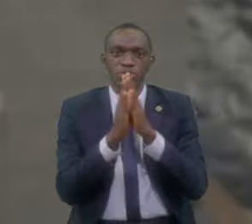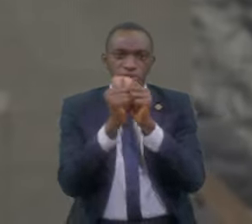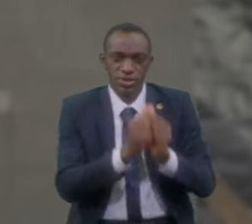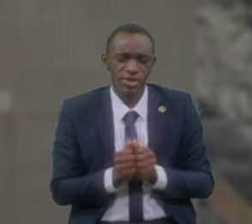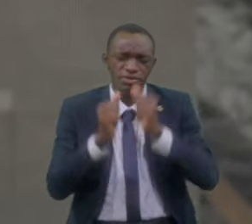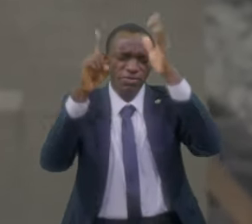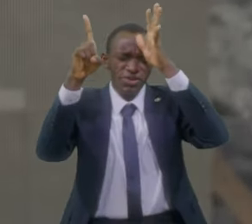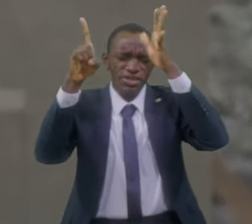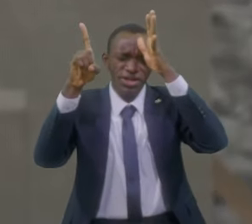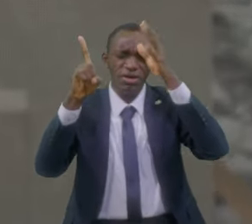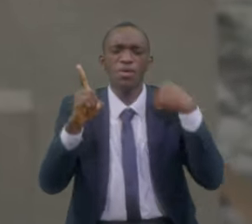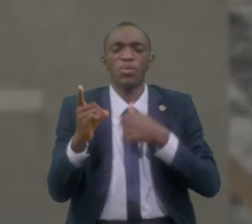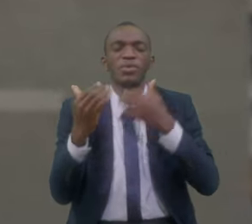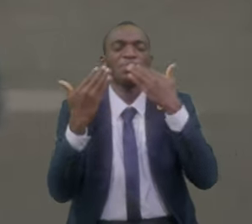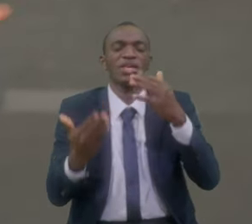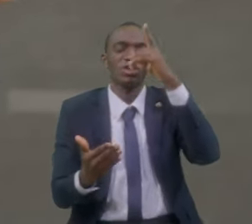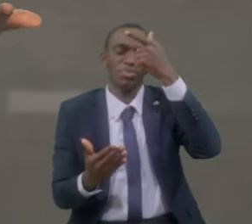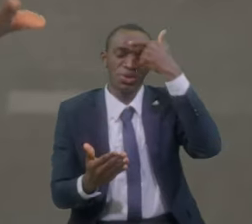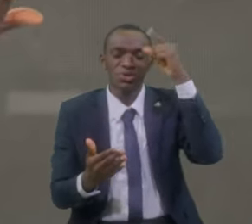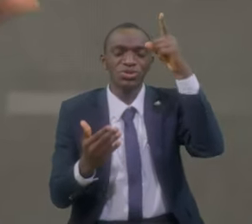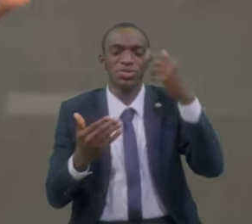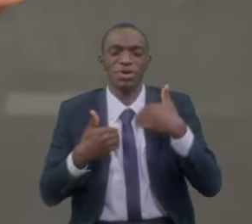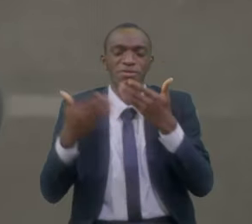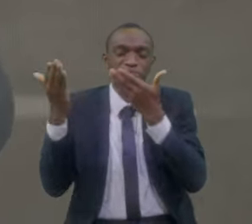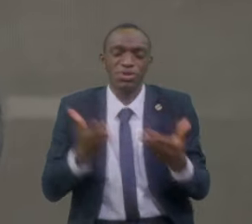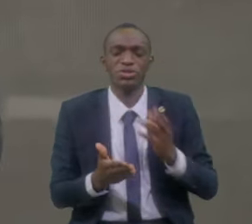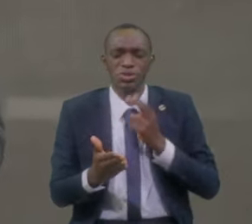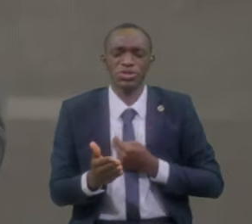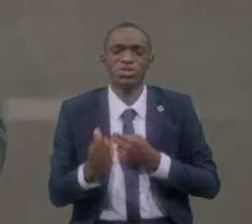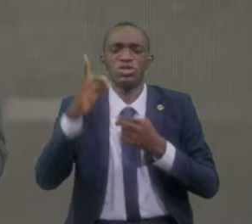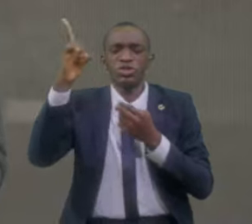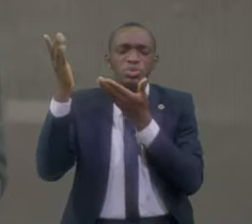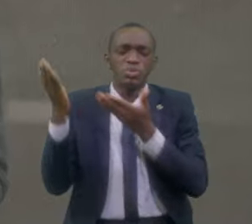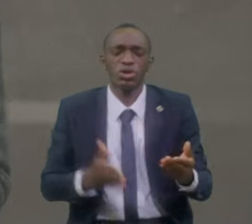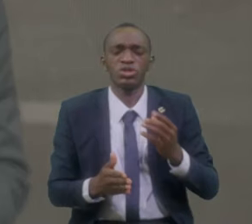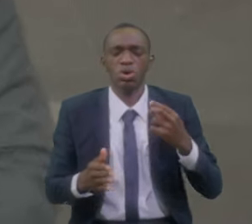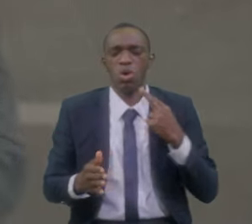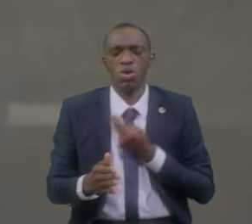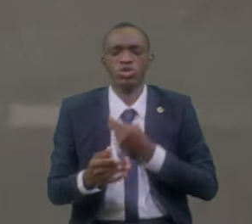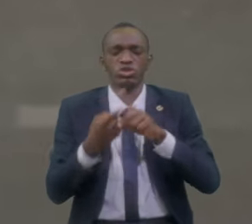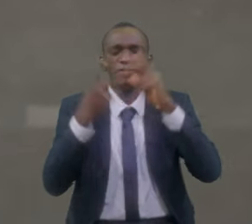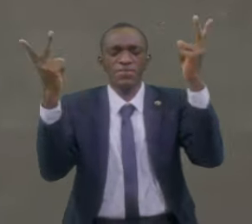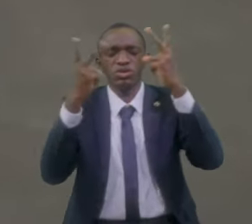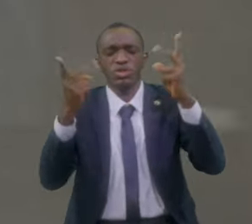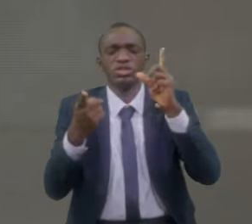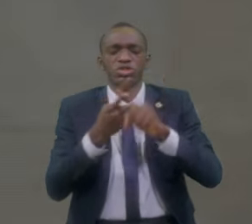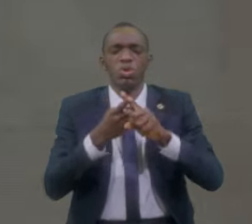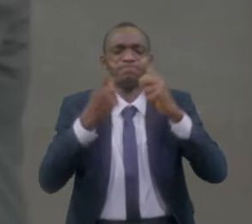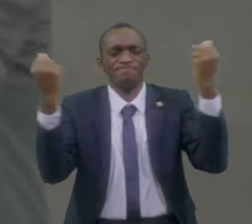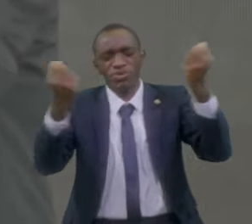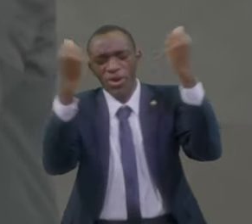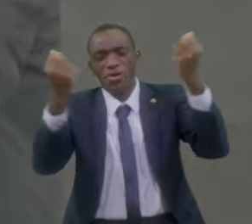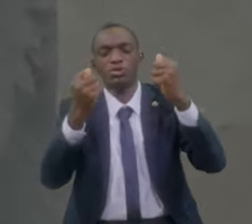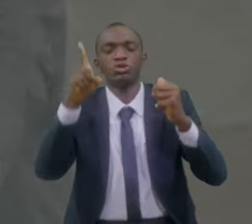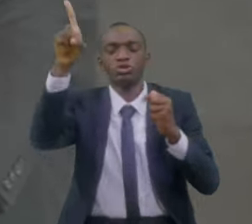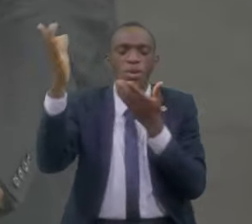thank you because you brought us. You brought us to victory and to triumph. You brought us to a